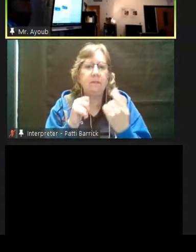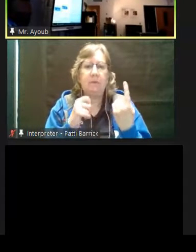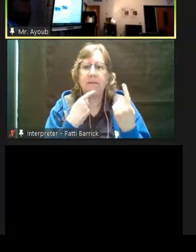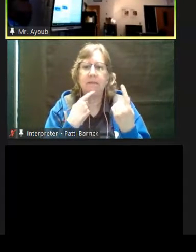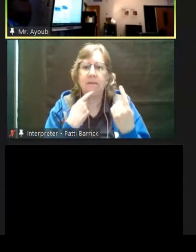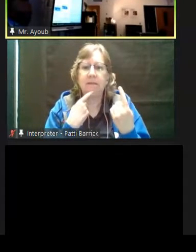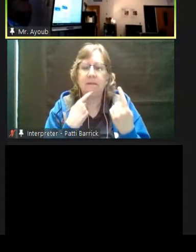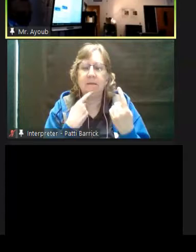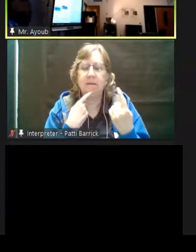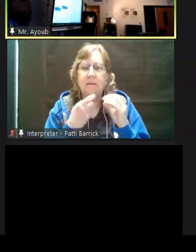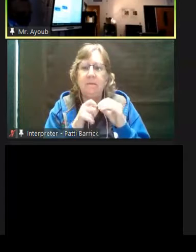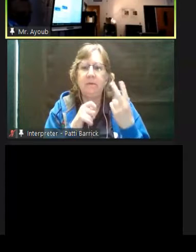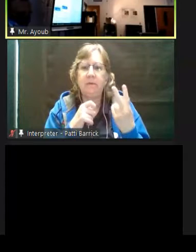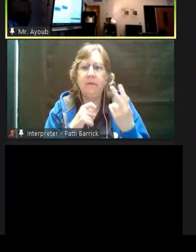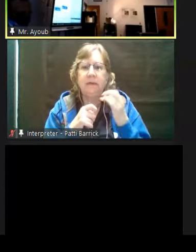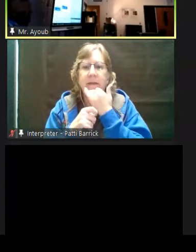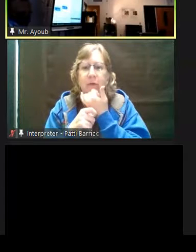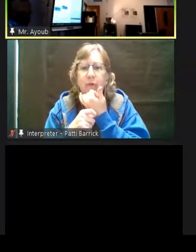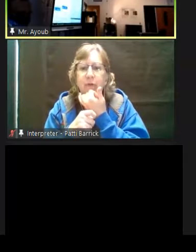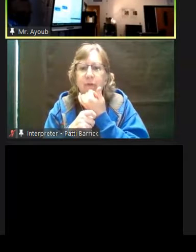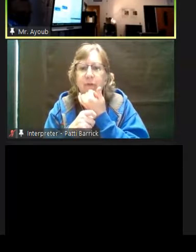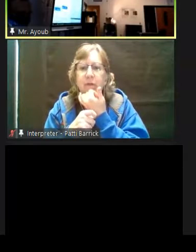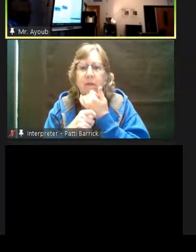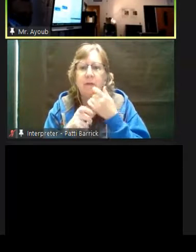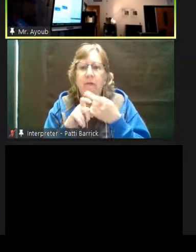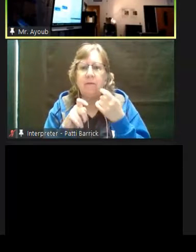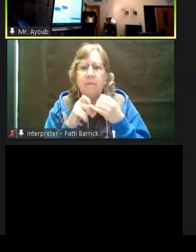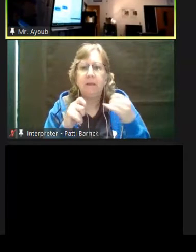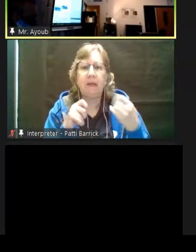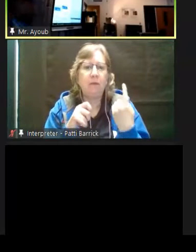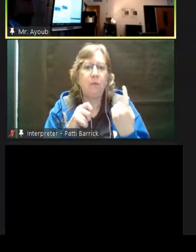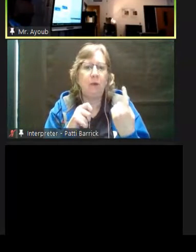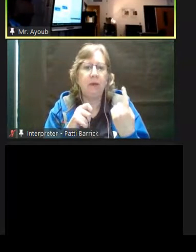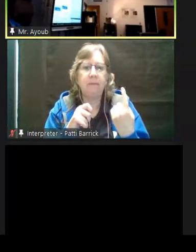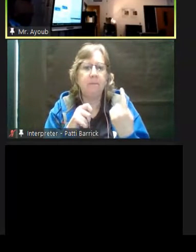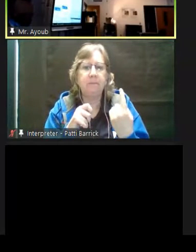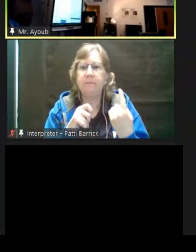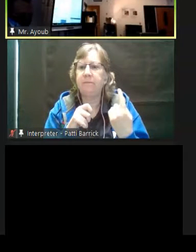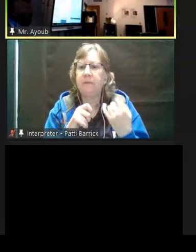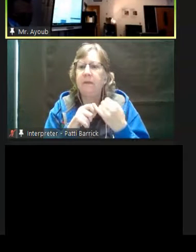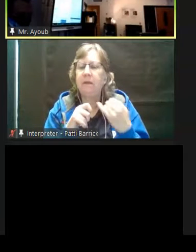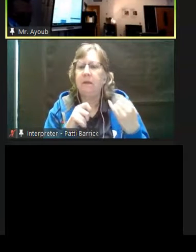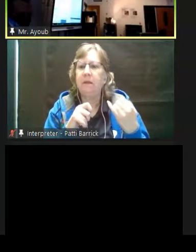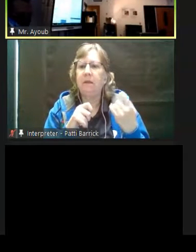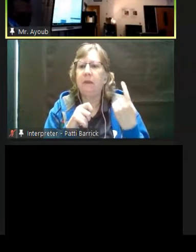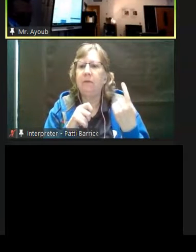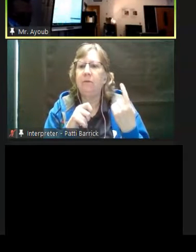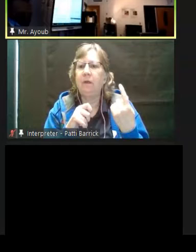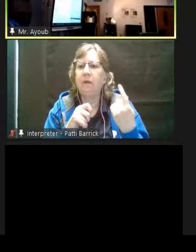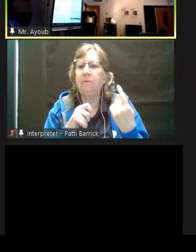says number 3, error. And it's telling you from line 1. All right, so line 1 is right up here.